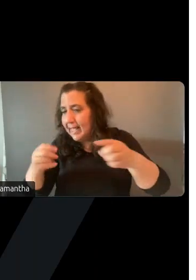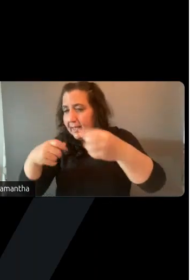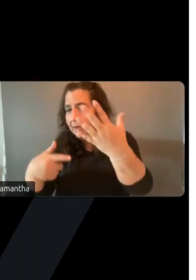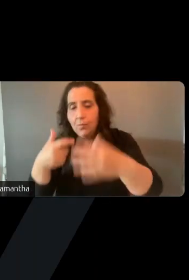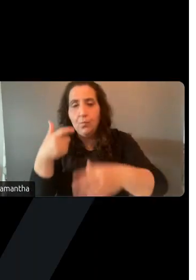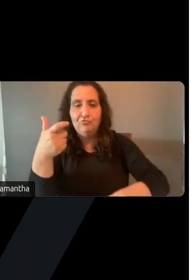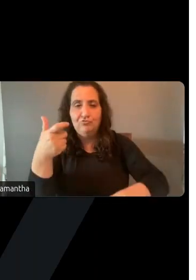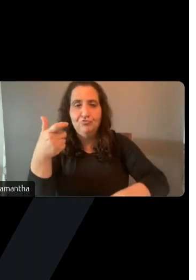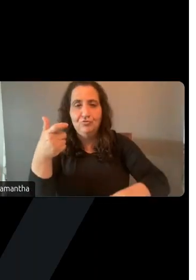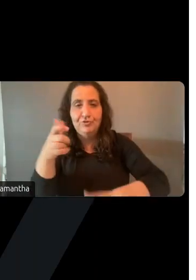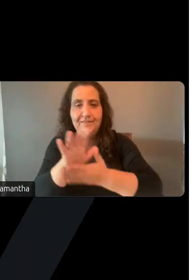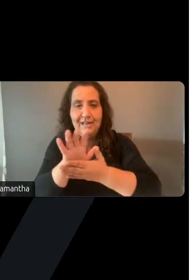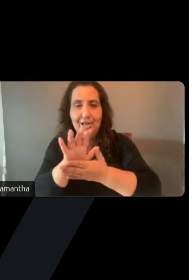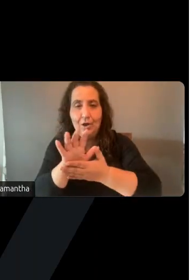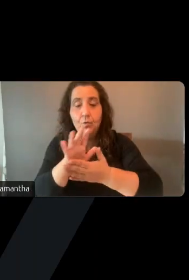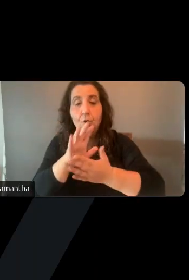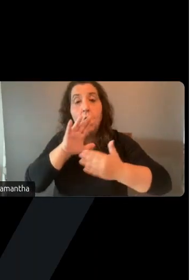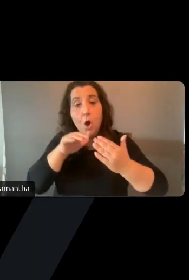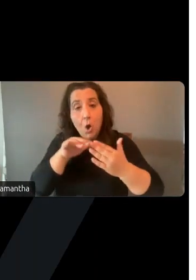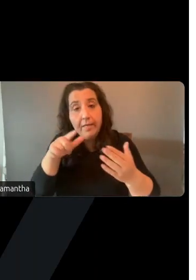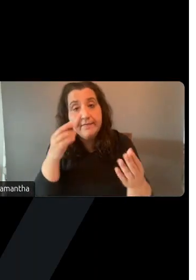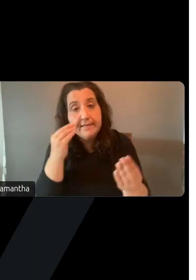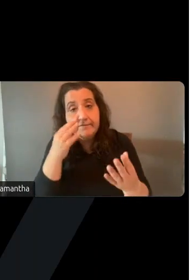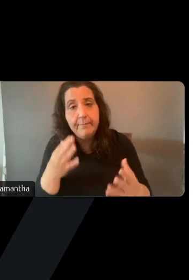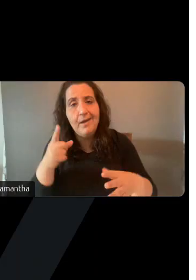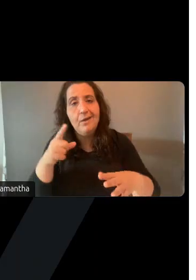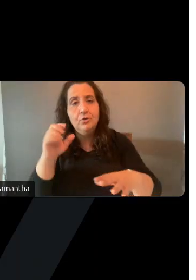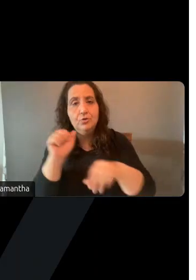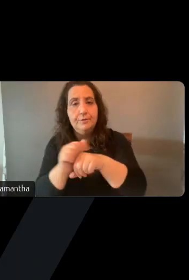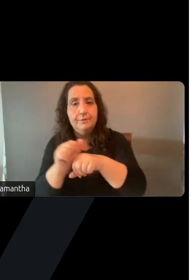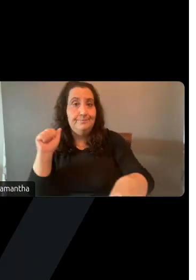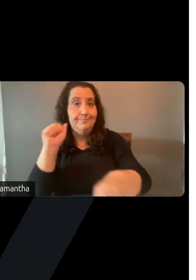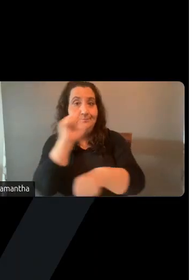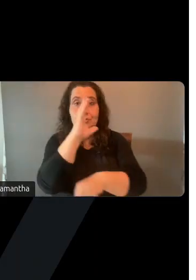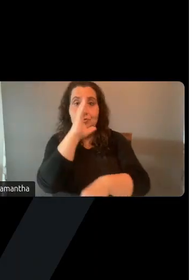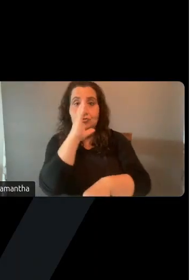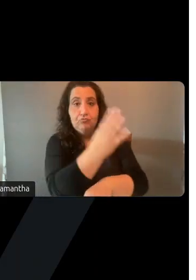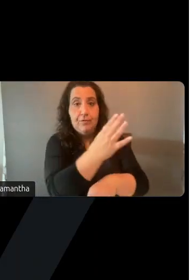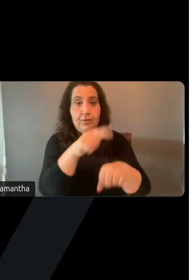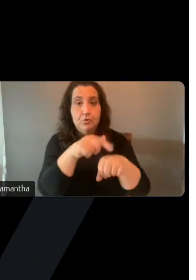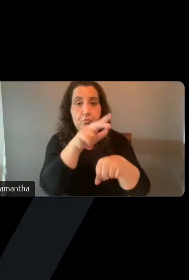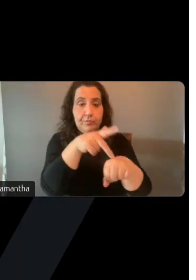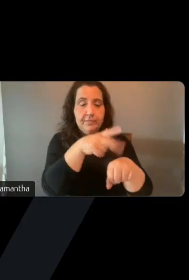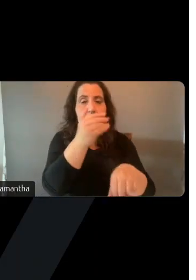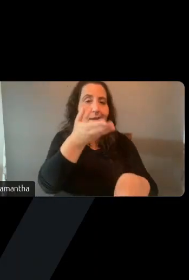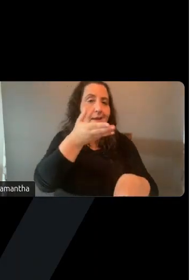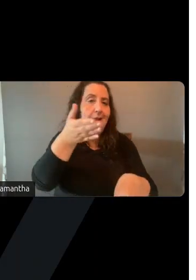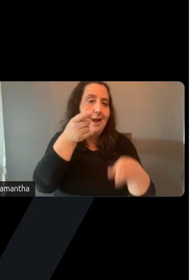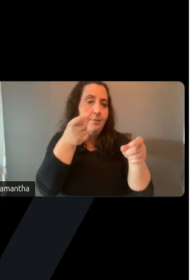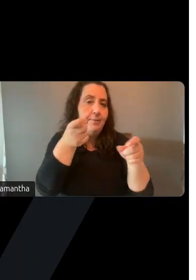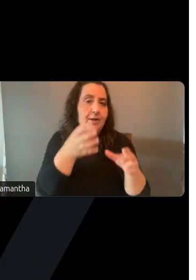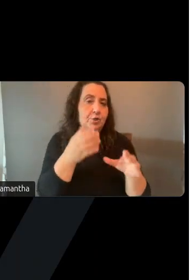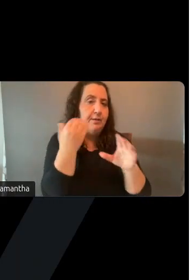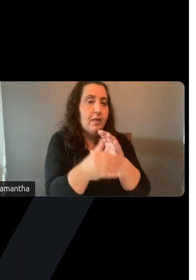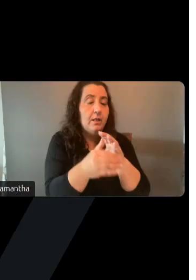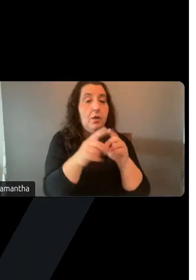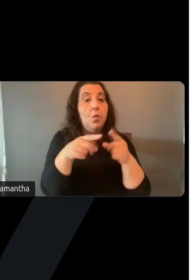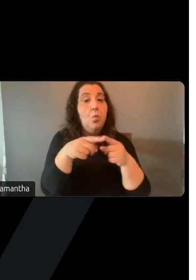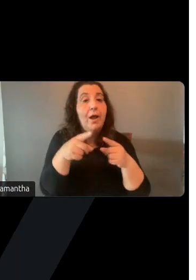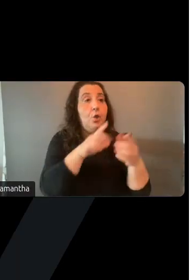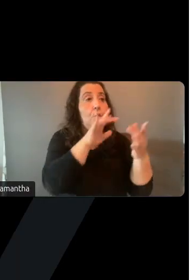send this information to principals and hiring managers via email when conducting your